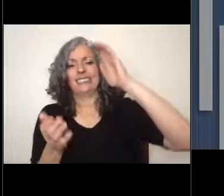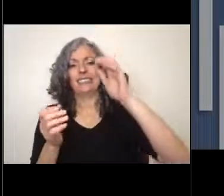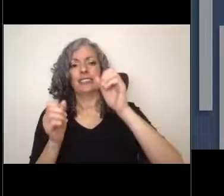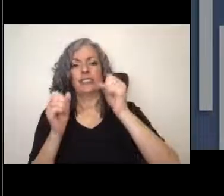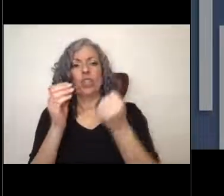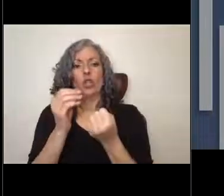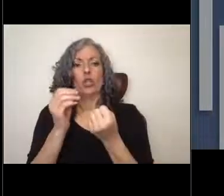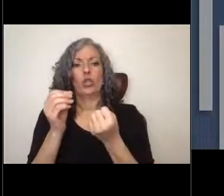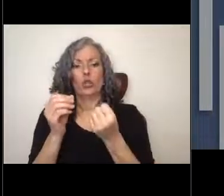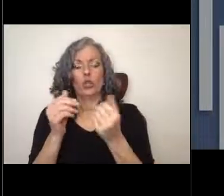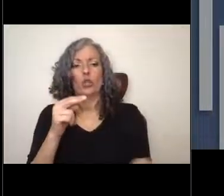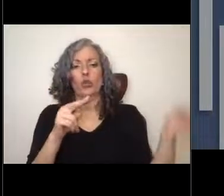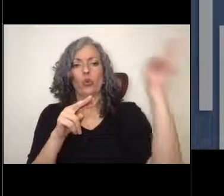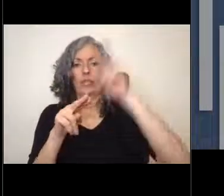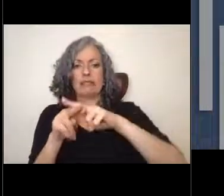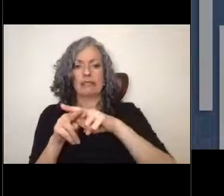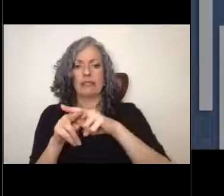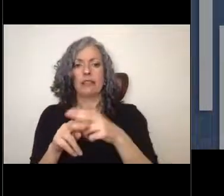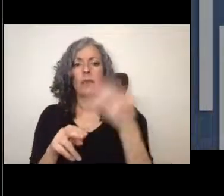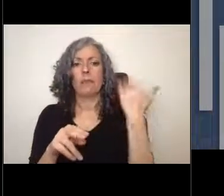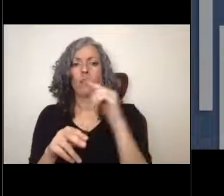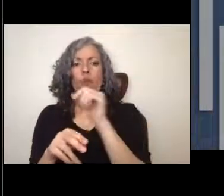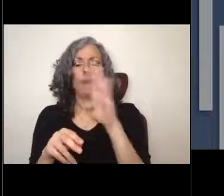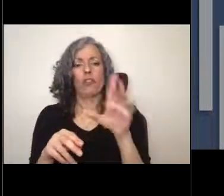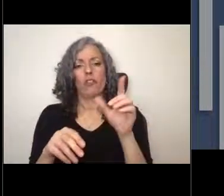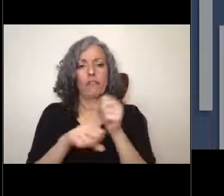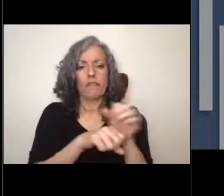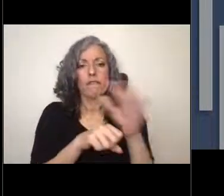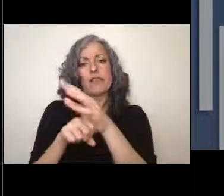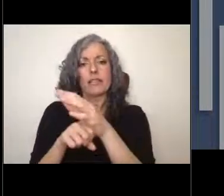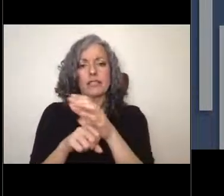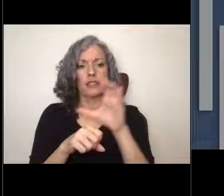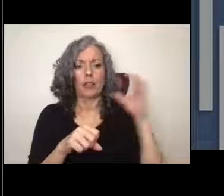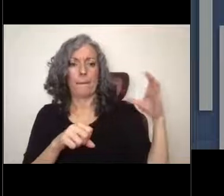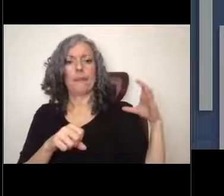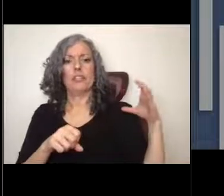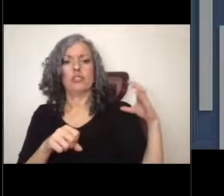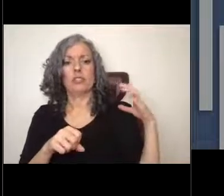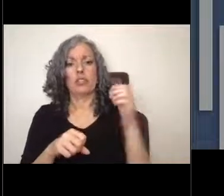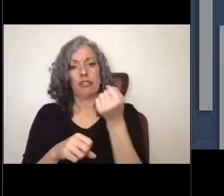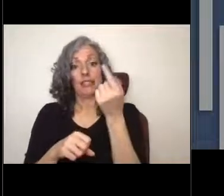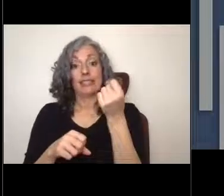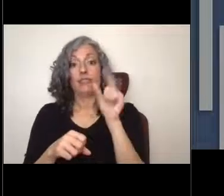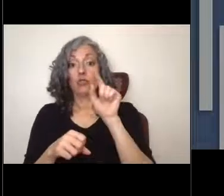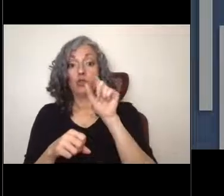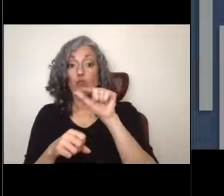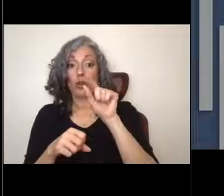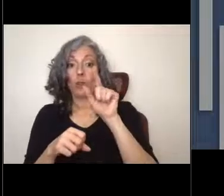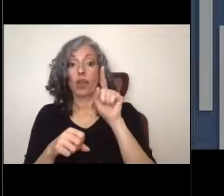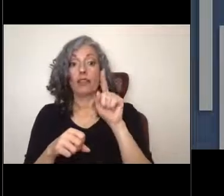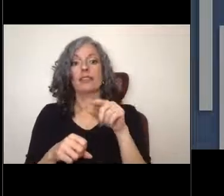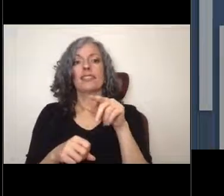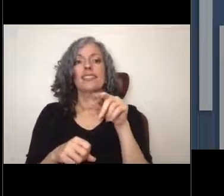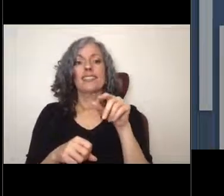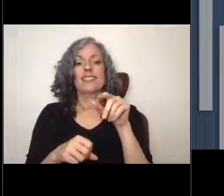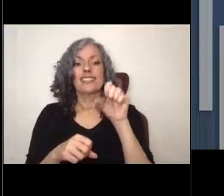The last bill, though, that was signed into law that affects the commission, SB 1121 by Senator